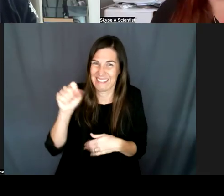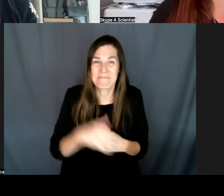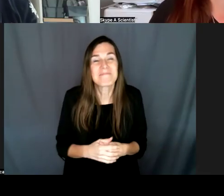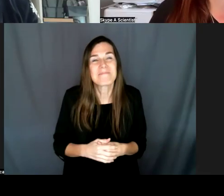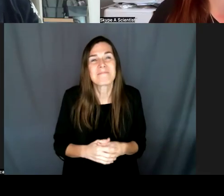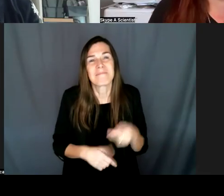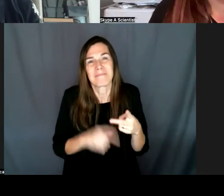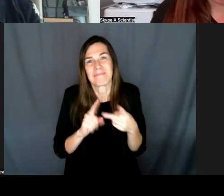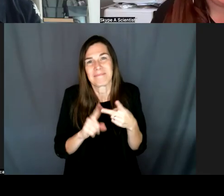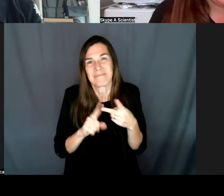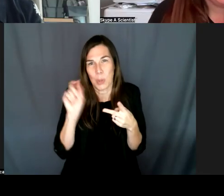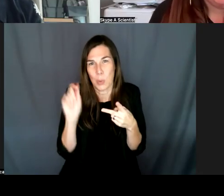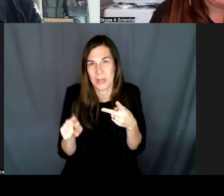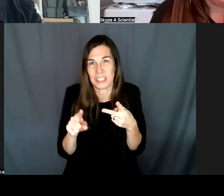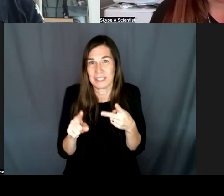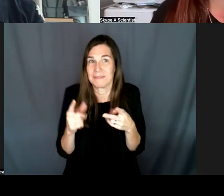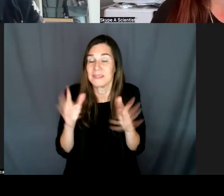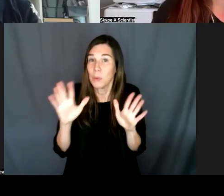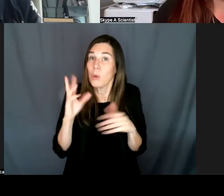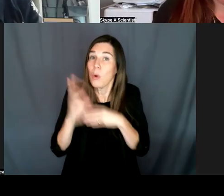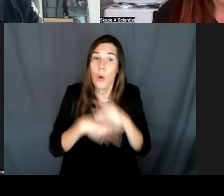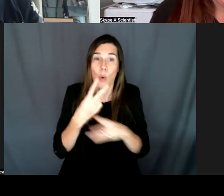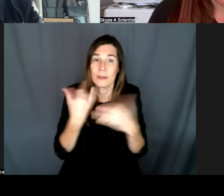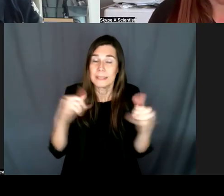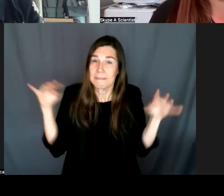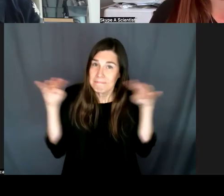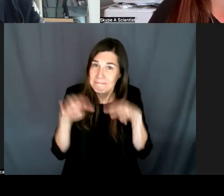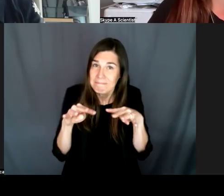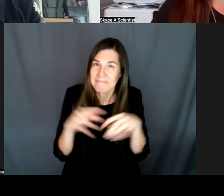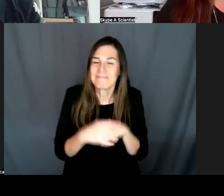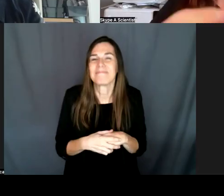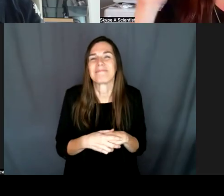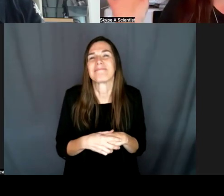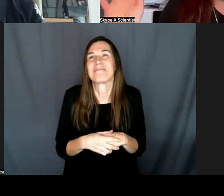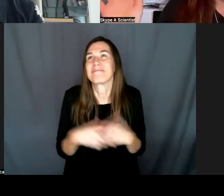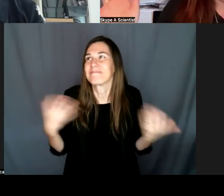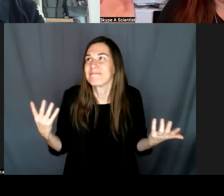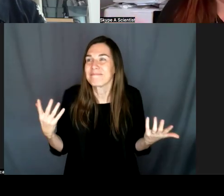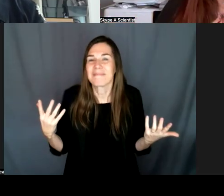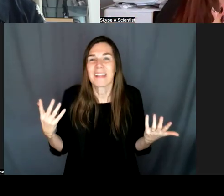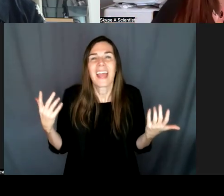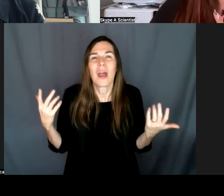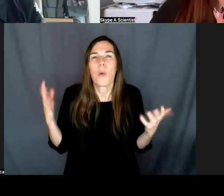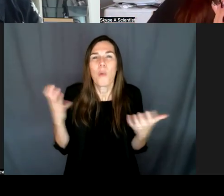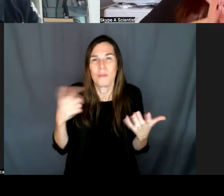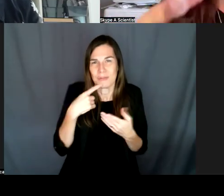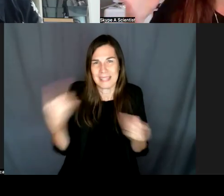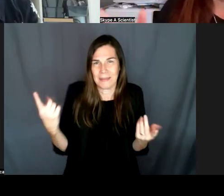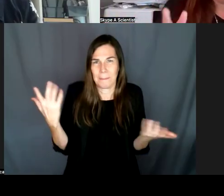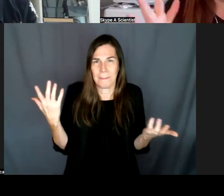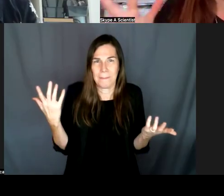question. You still have everybody's attention in the world, and you can Okay. tell them another thing, but it can be about absolutely anything, and it can be as